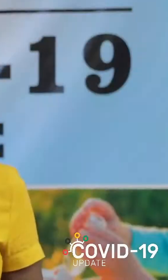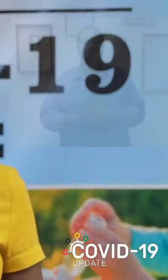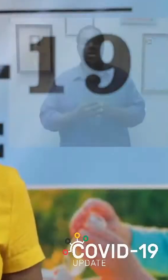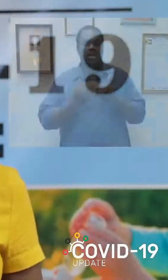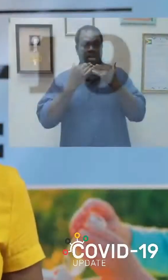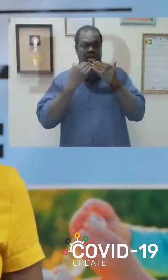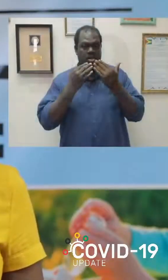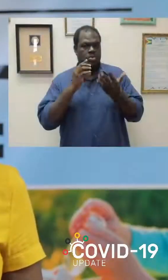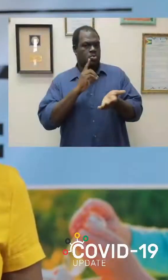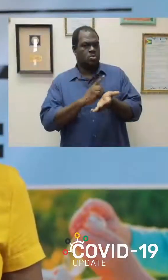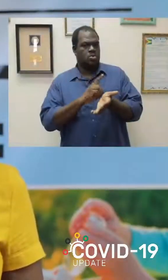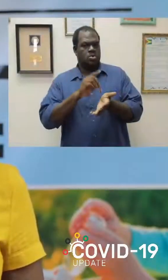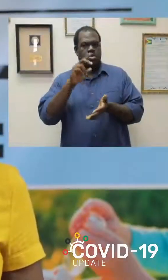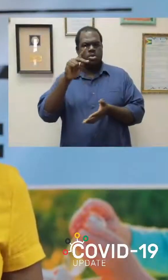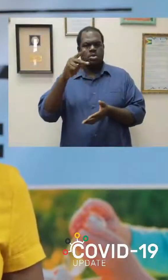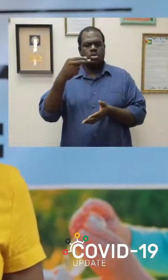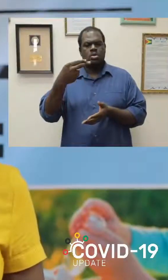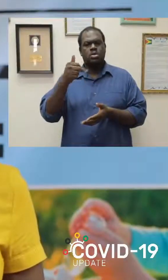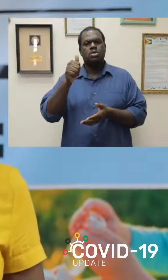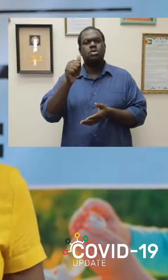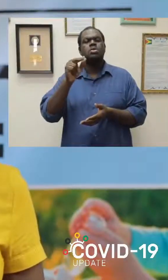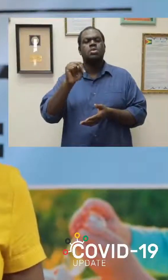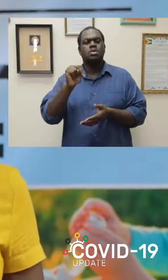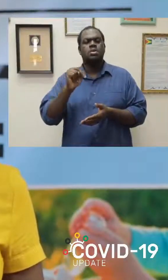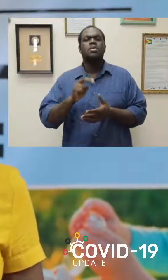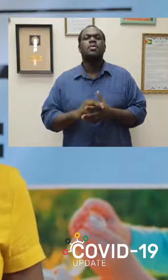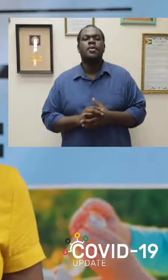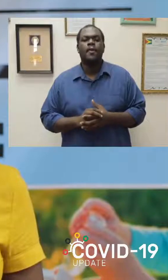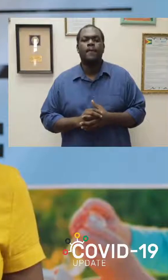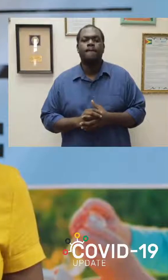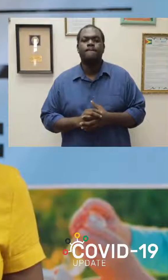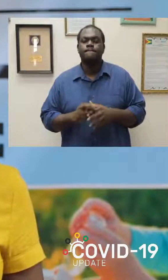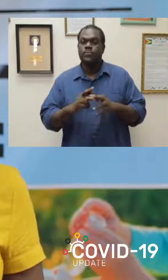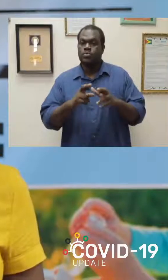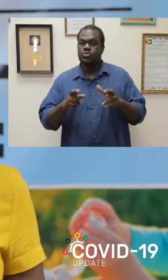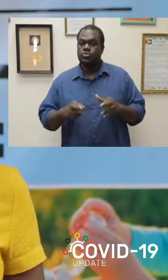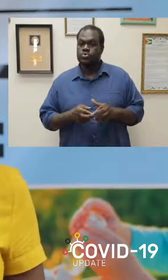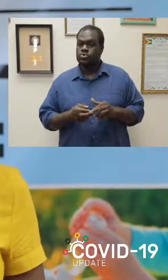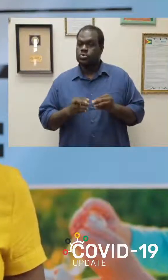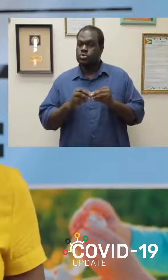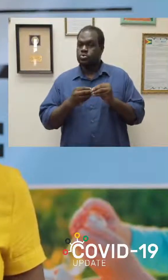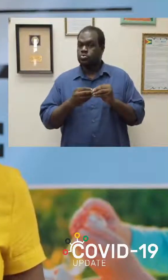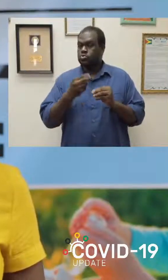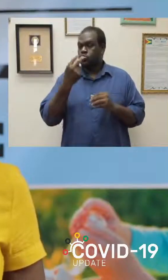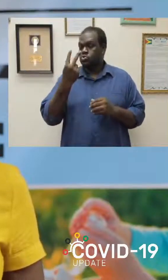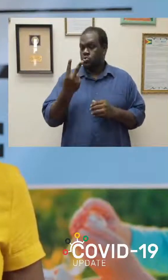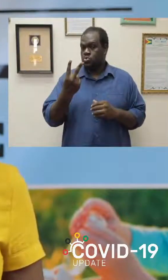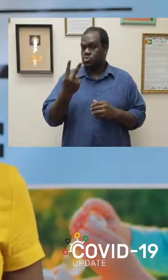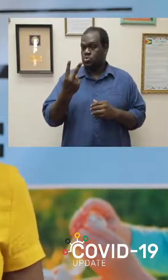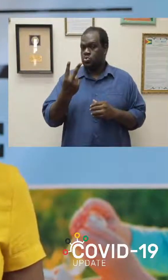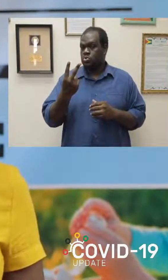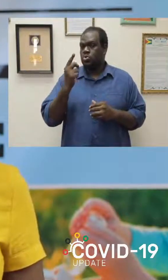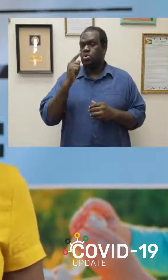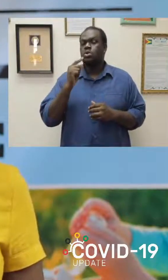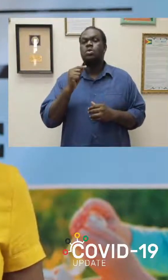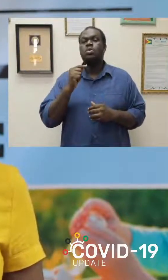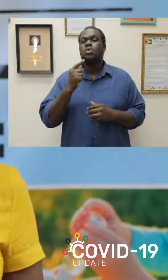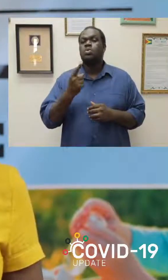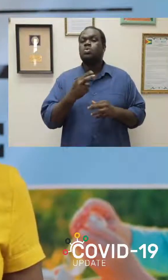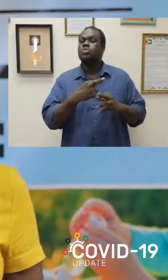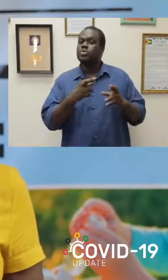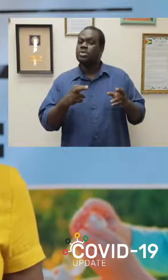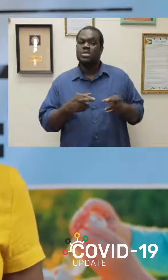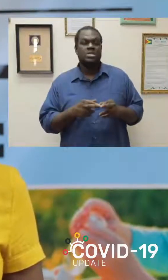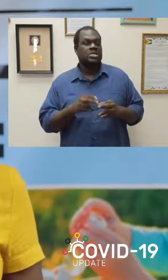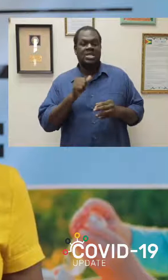Thank you, Dr. Khan. Region number 2, from the update presented by the RHO, is one of the regions that has